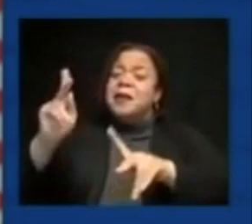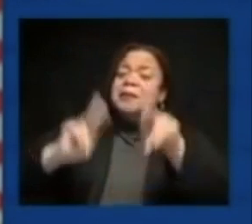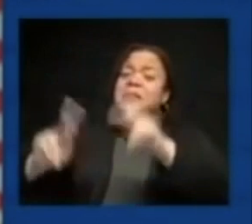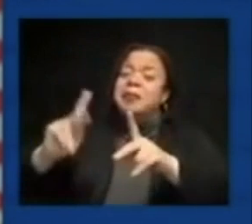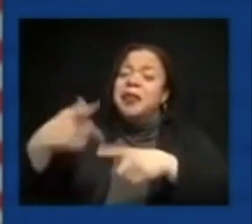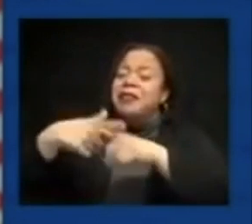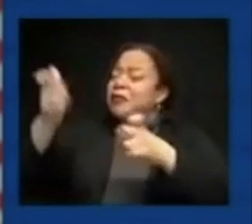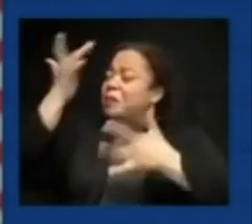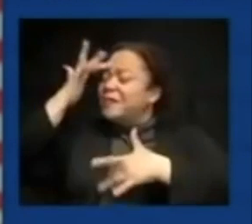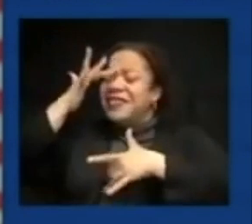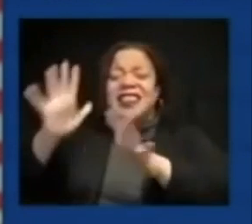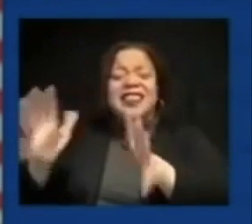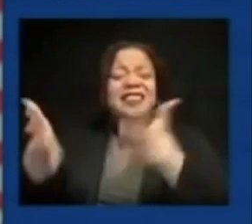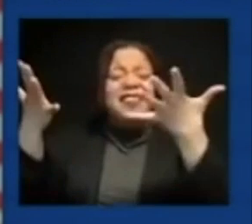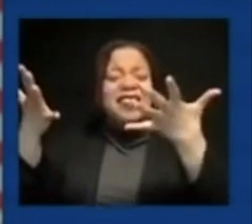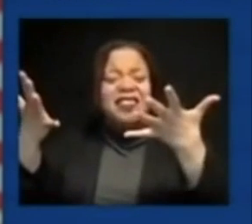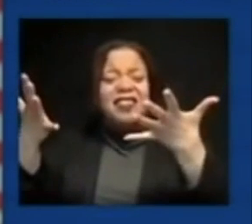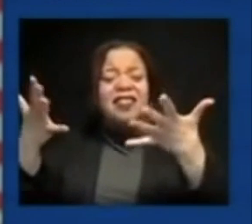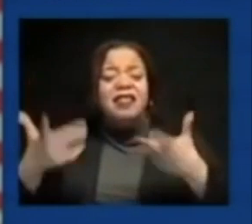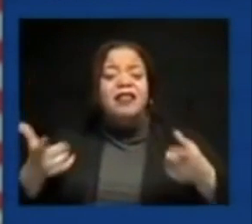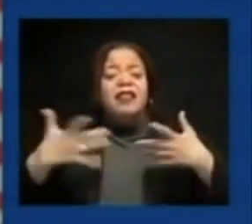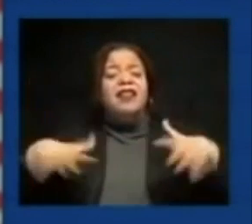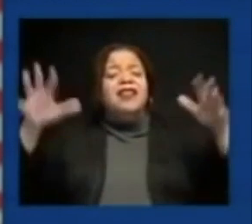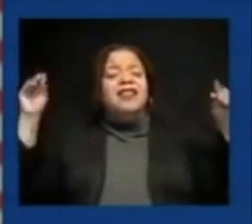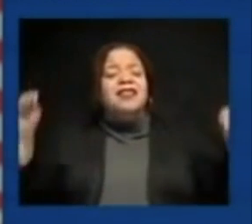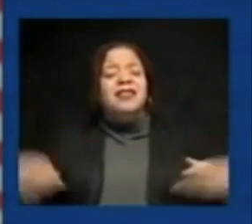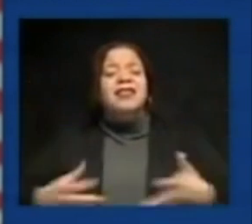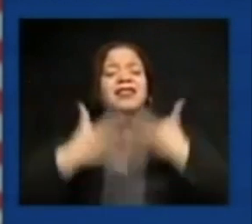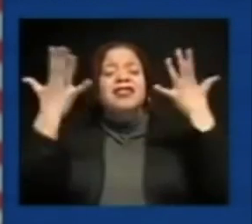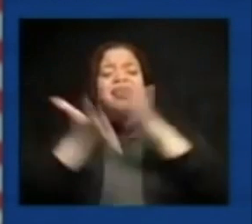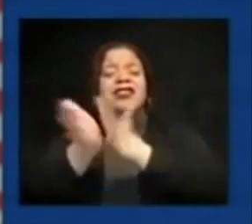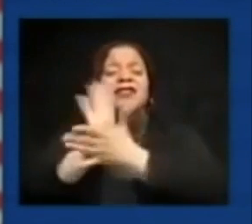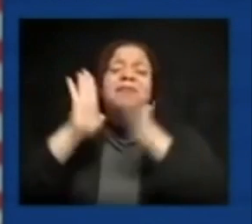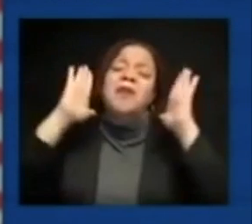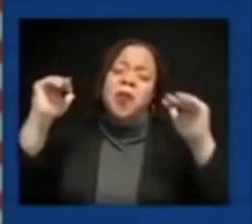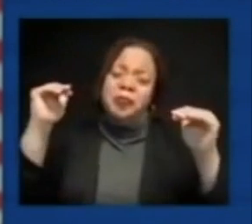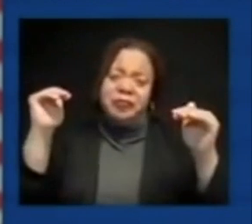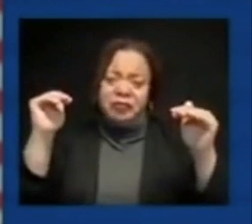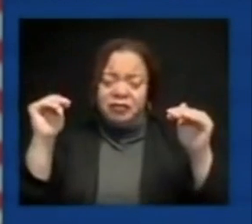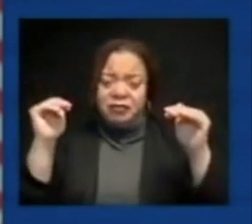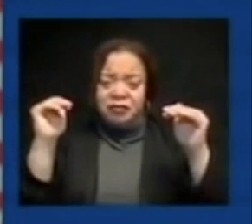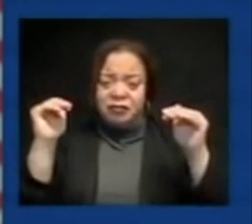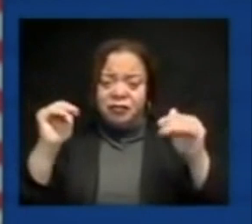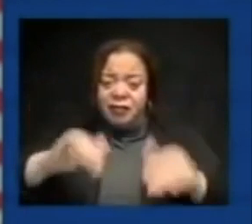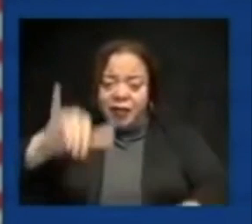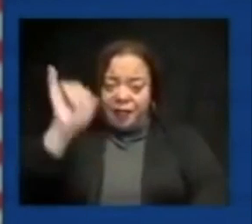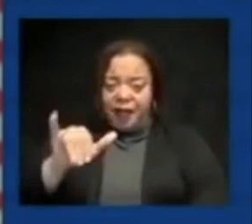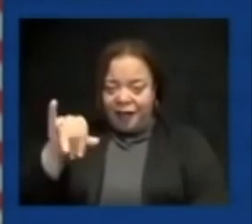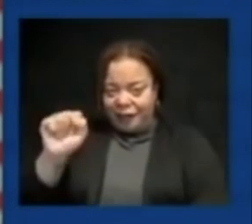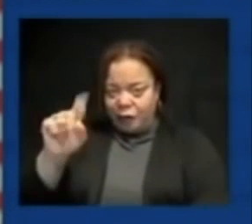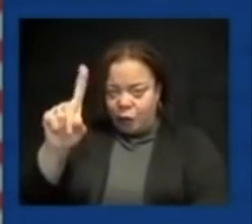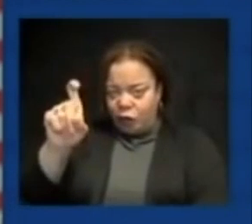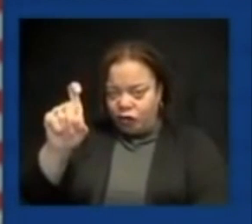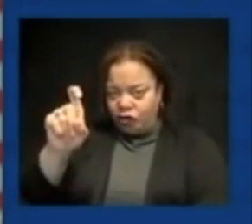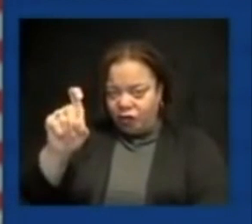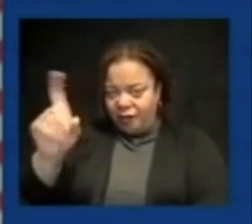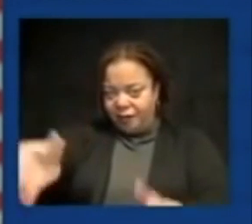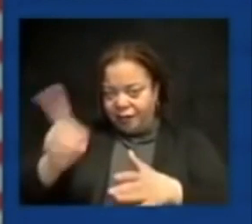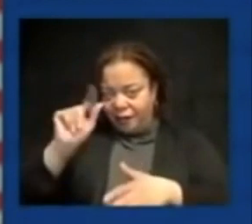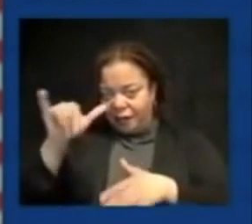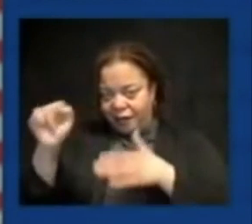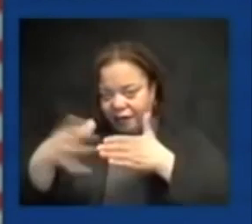lifted depression into hope. That is what we've done in 100 days led by Joe Biden.